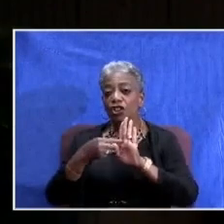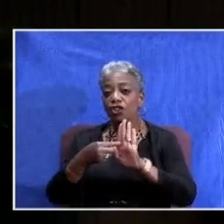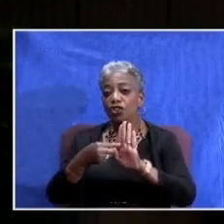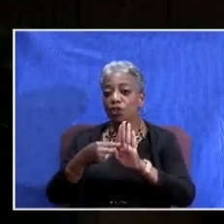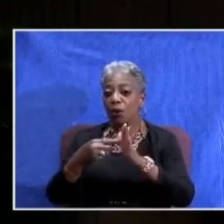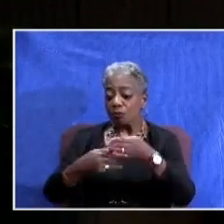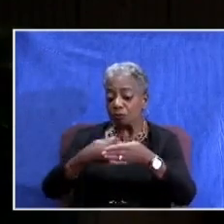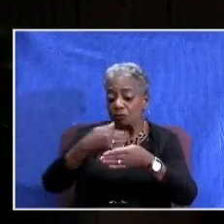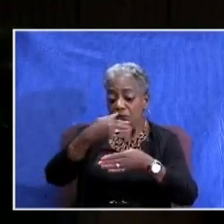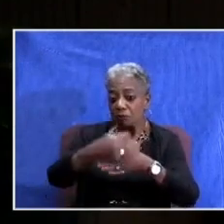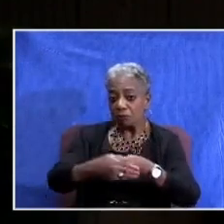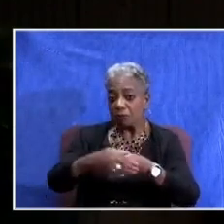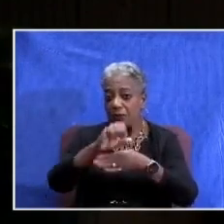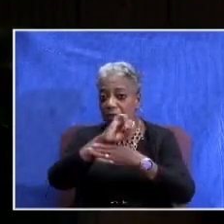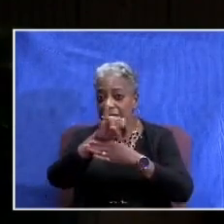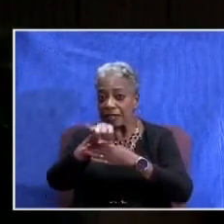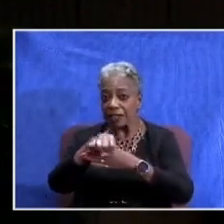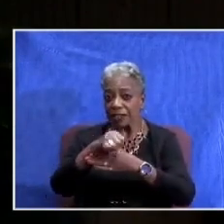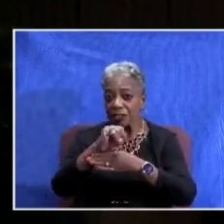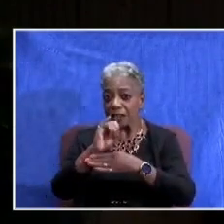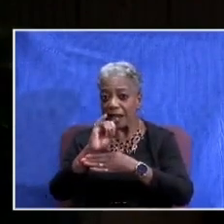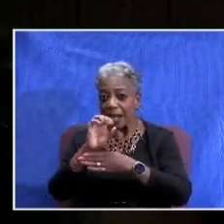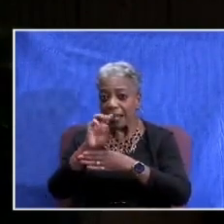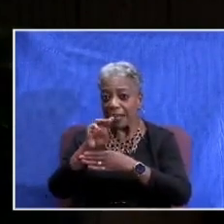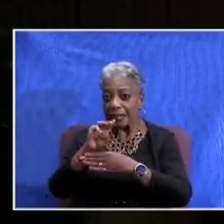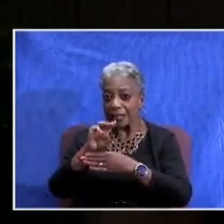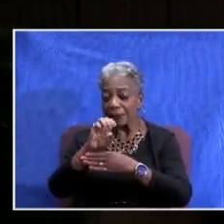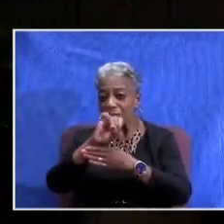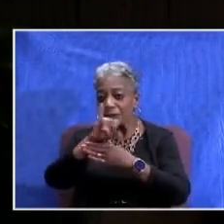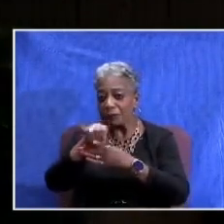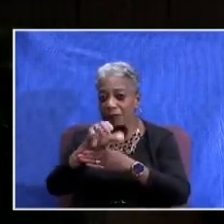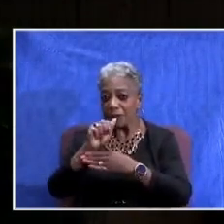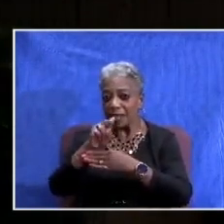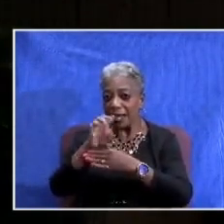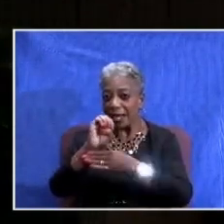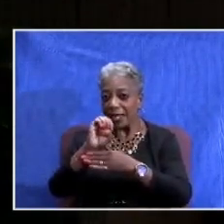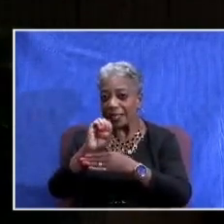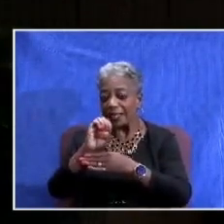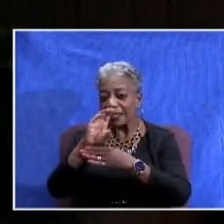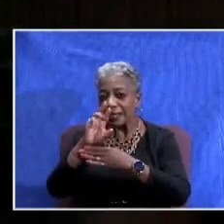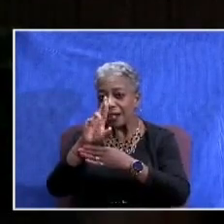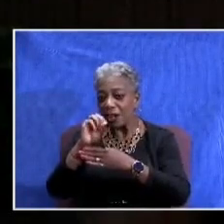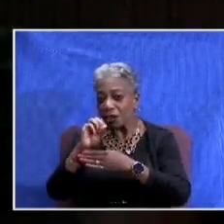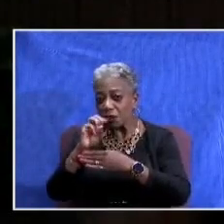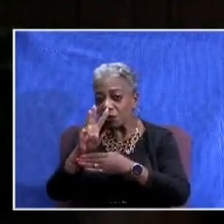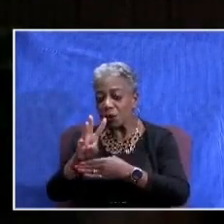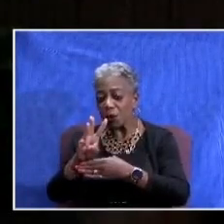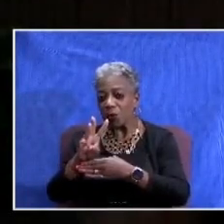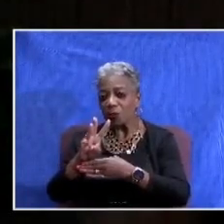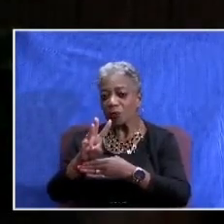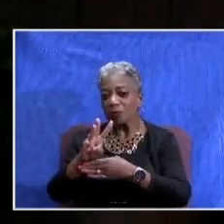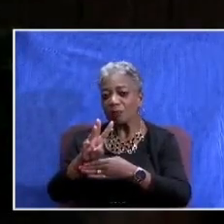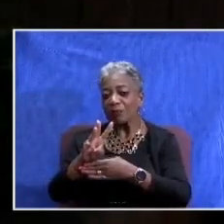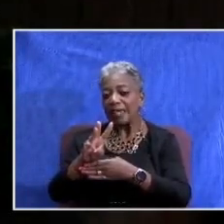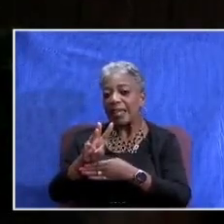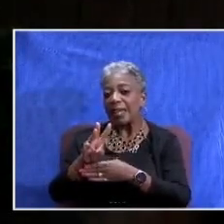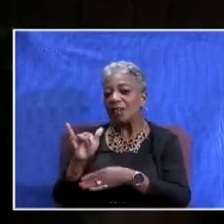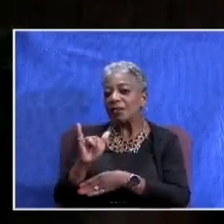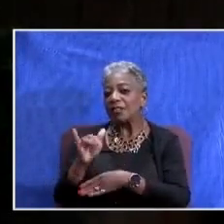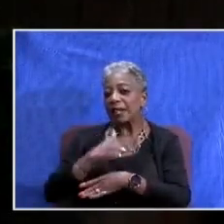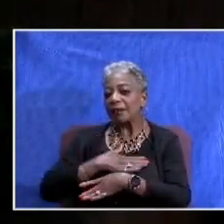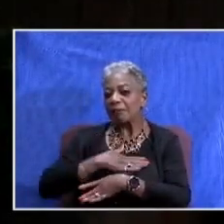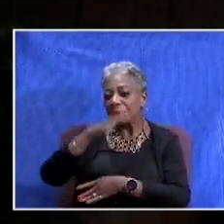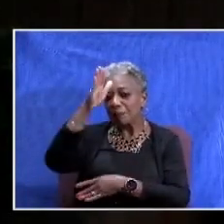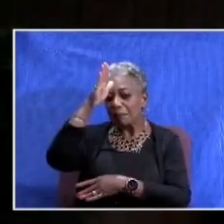Jim and Jane Crow, you got excluded. My daddy could not go to U of L because he was